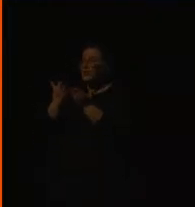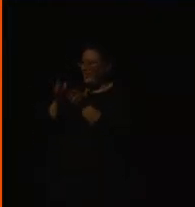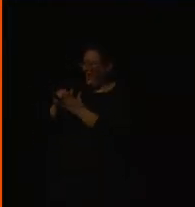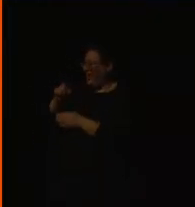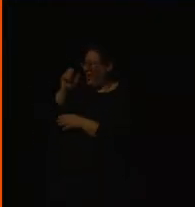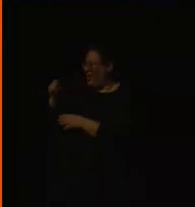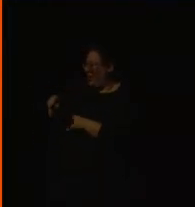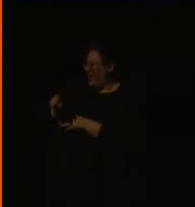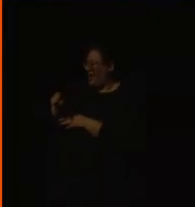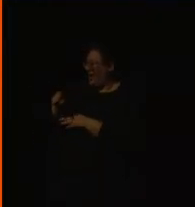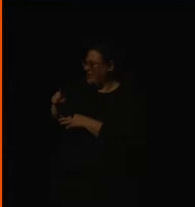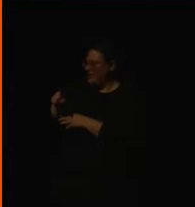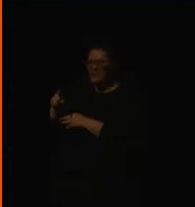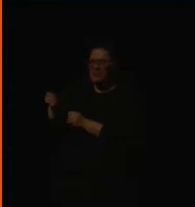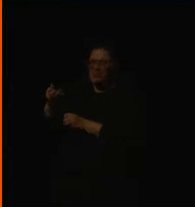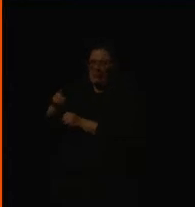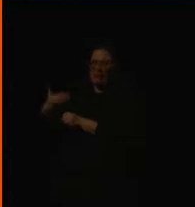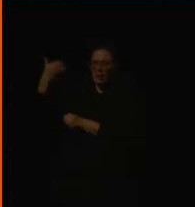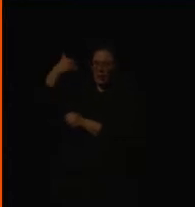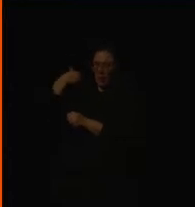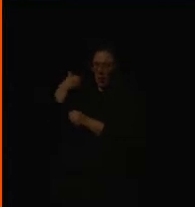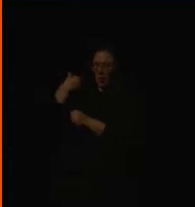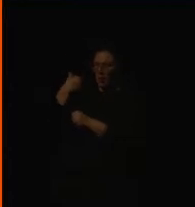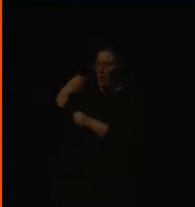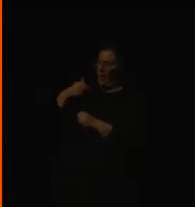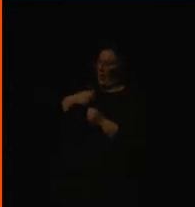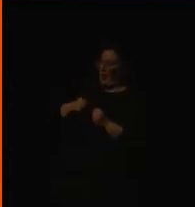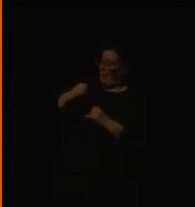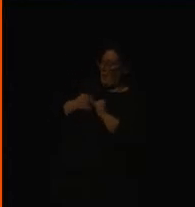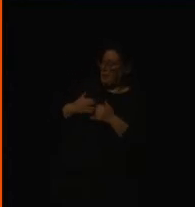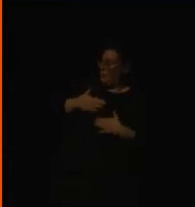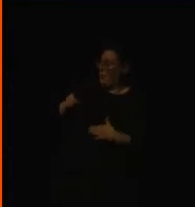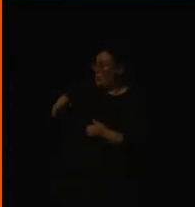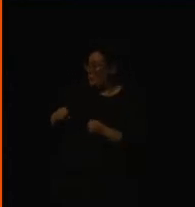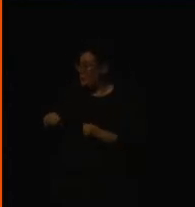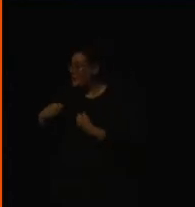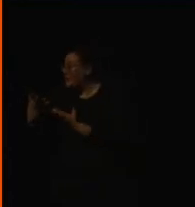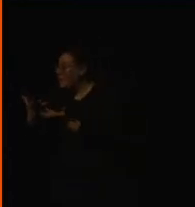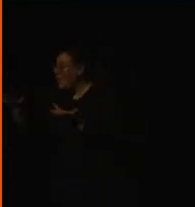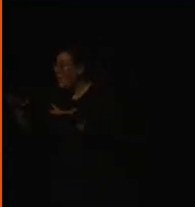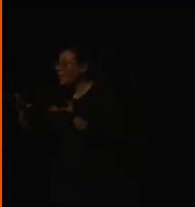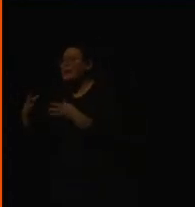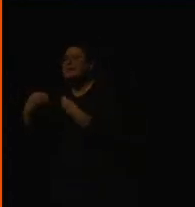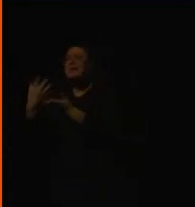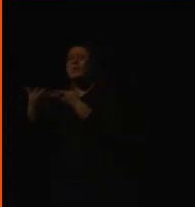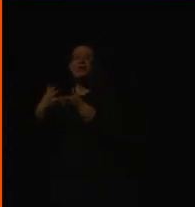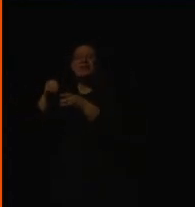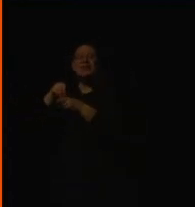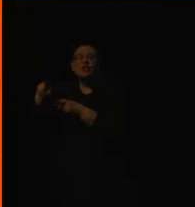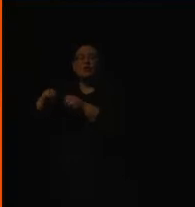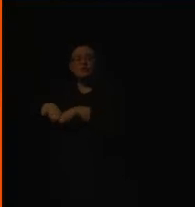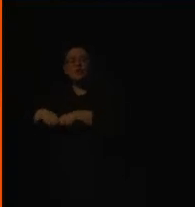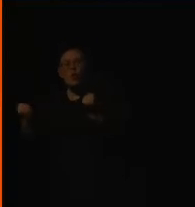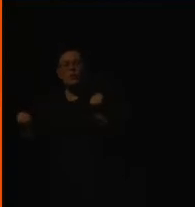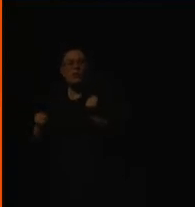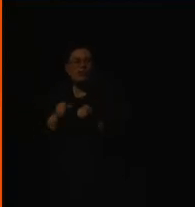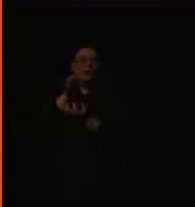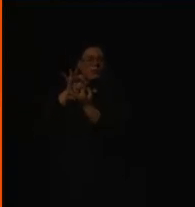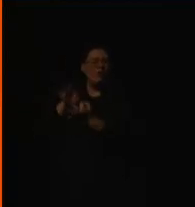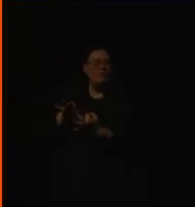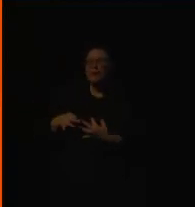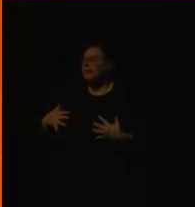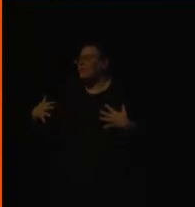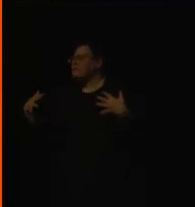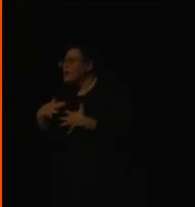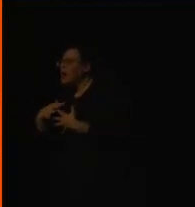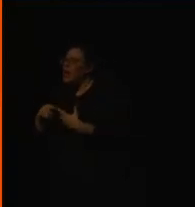question he asked years ago. What would you give? Give whatever's broken in you, whatever's imperfect and afraid and hurt